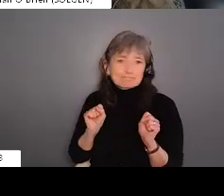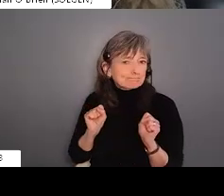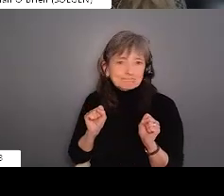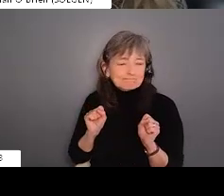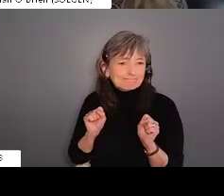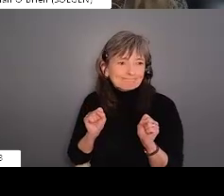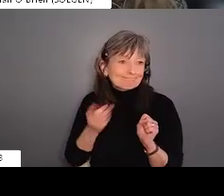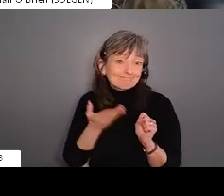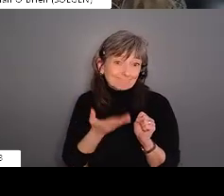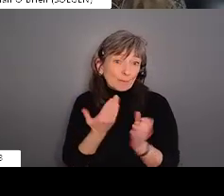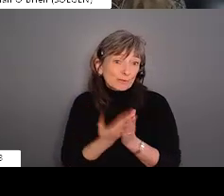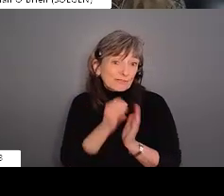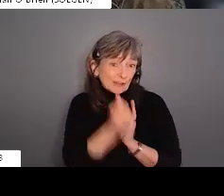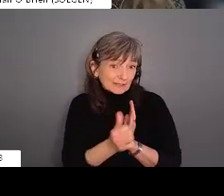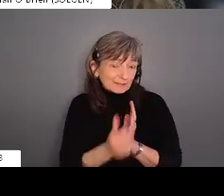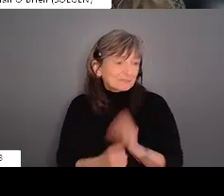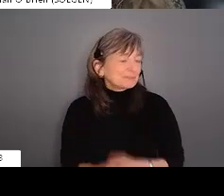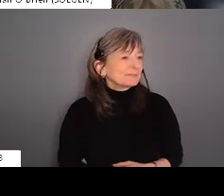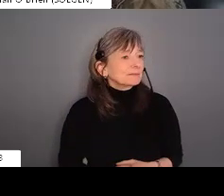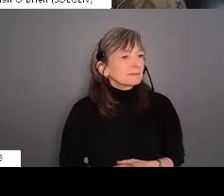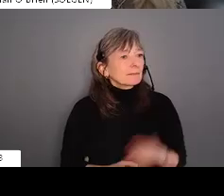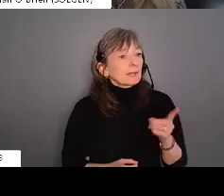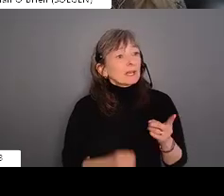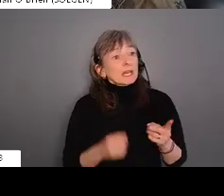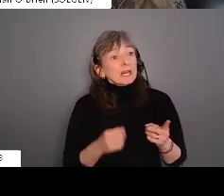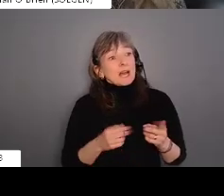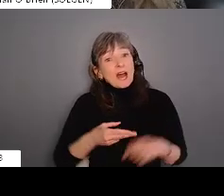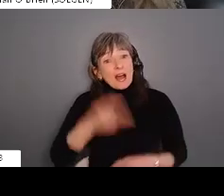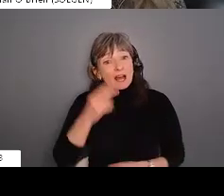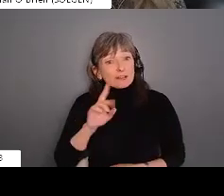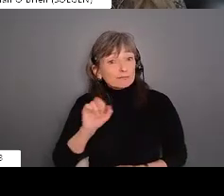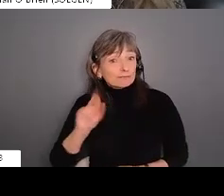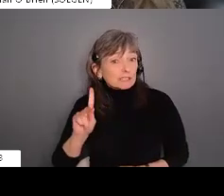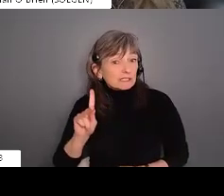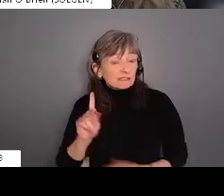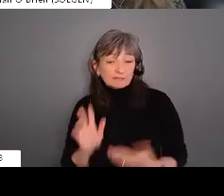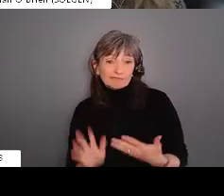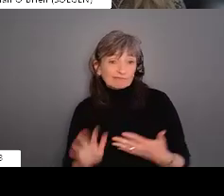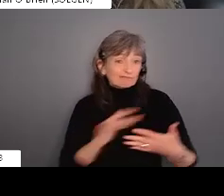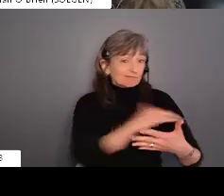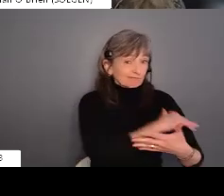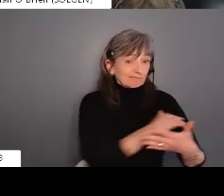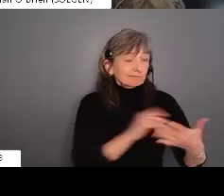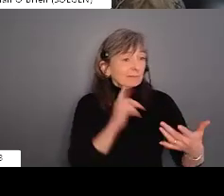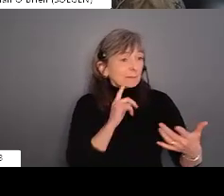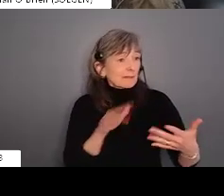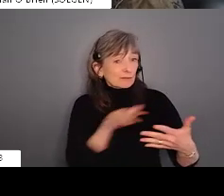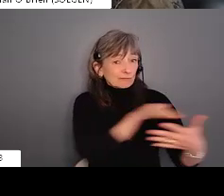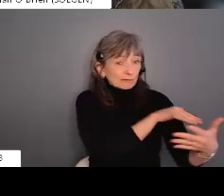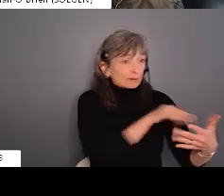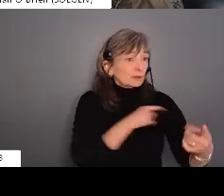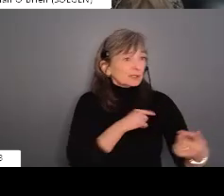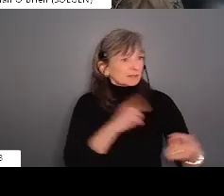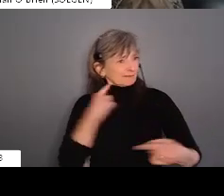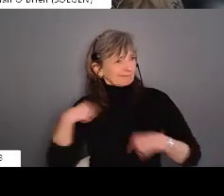When looking at the risk factors across the DVDRC reviews, I just want to highlight that over the years,